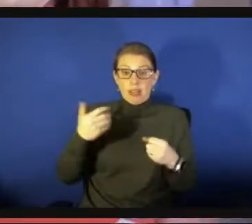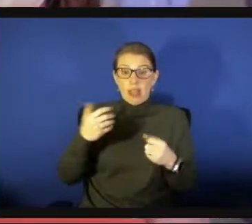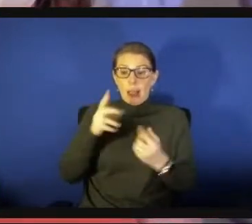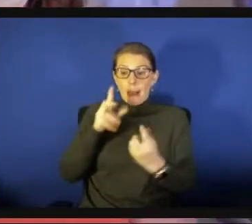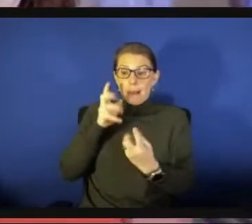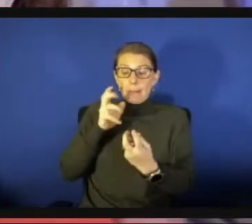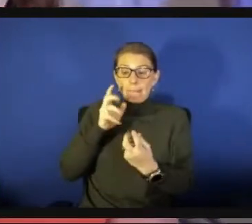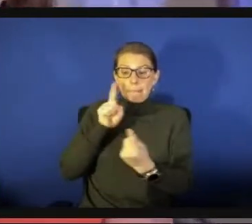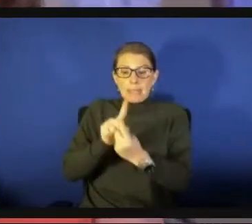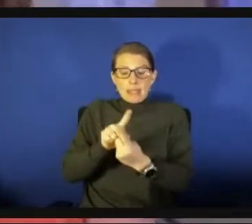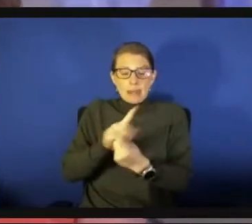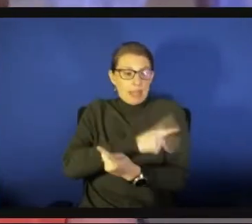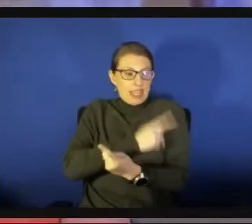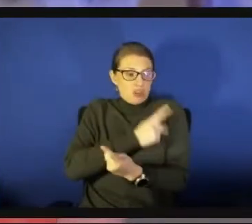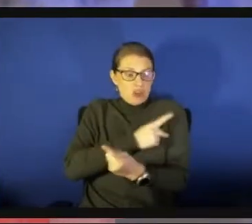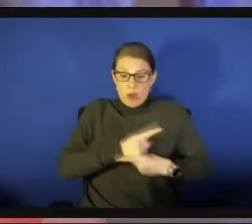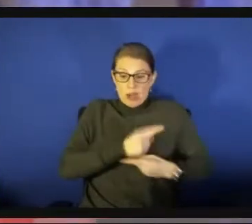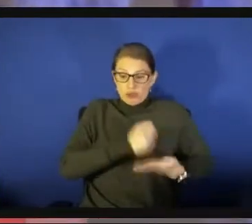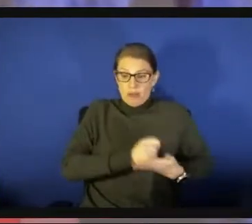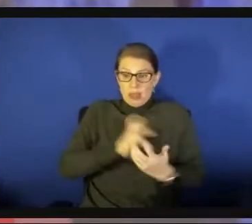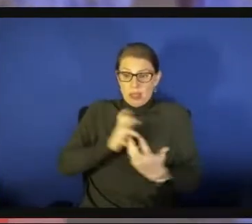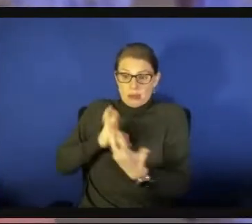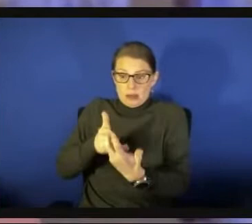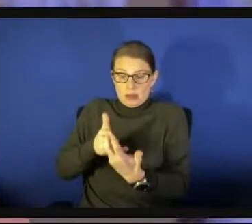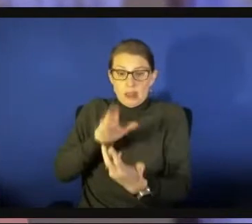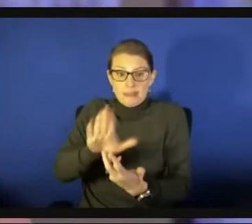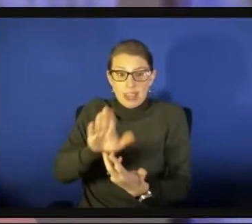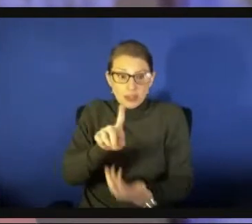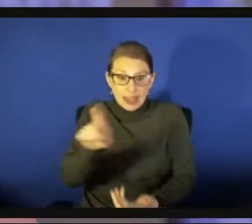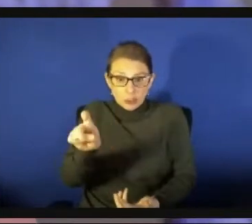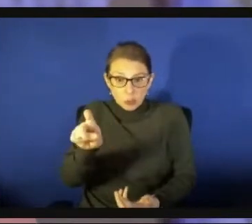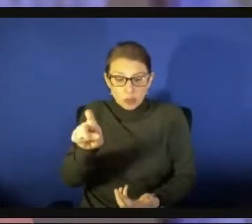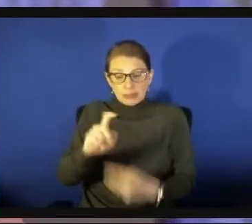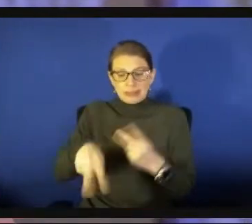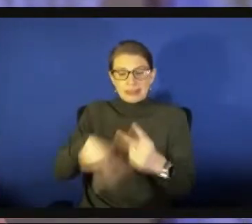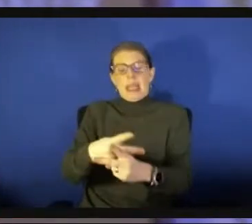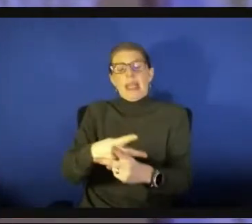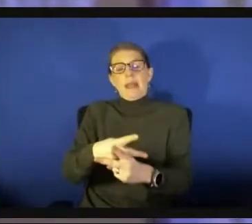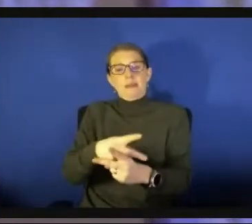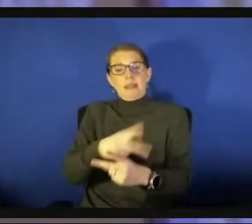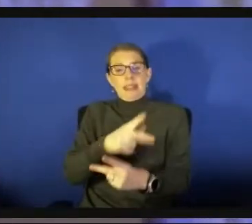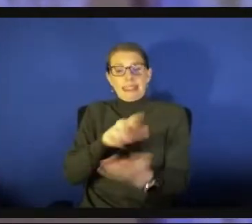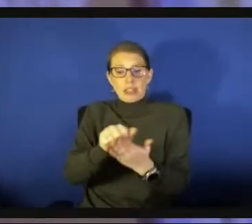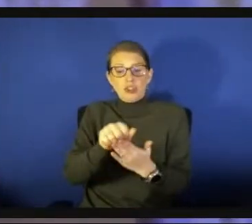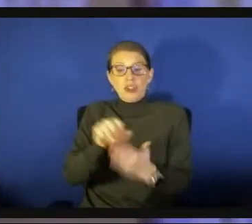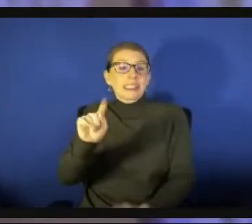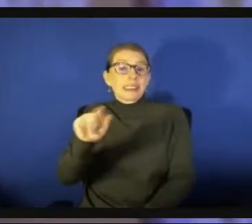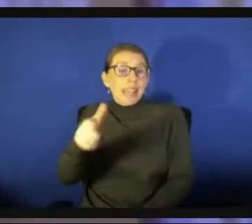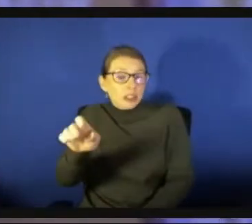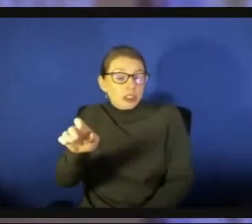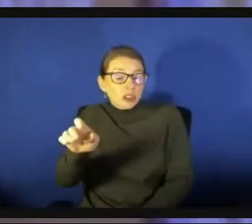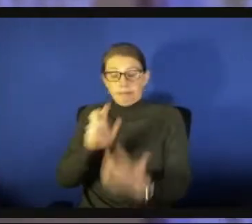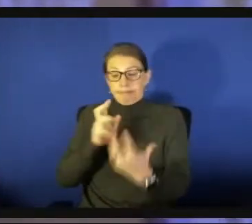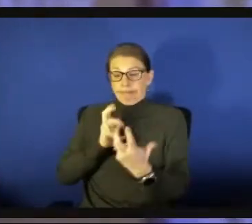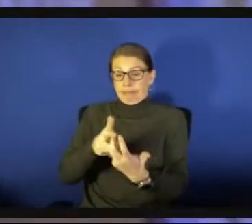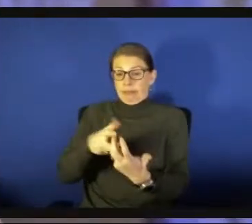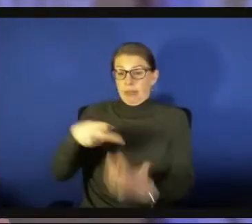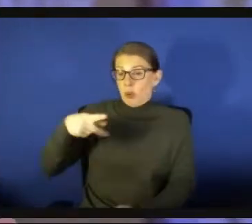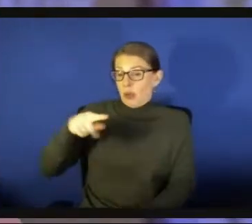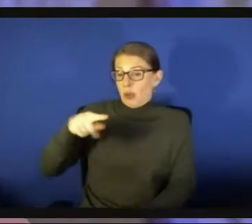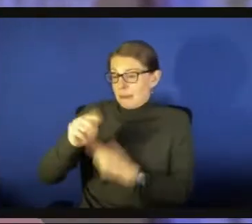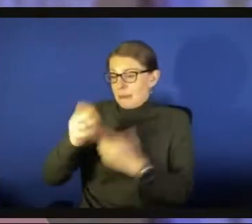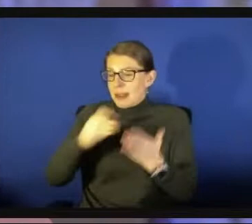right treatment to the right patient's diagnosis, the type of cancer, the stage of cancer. Proton therapy may or may not be the best option for